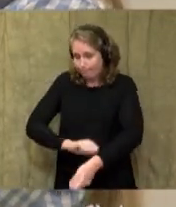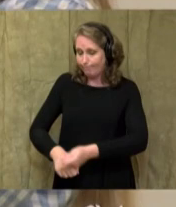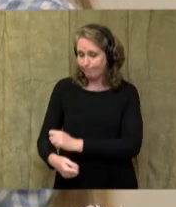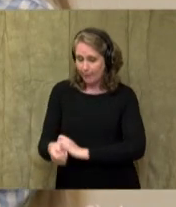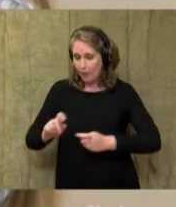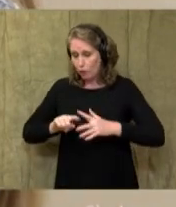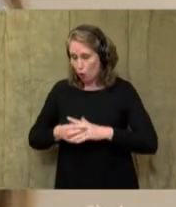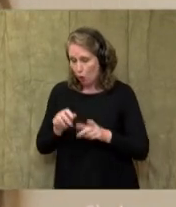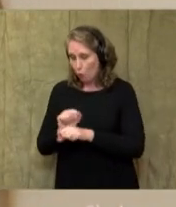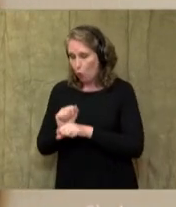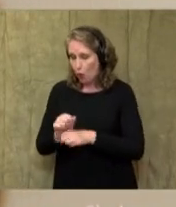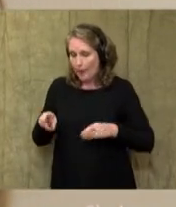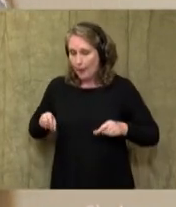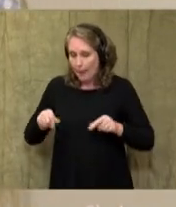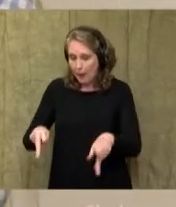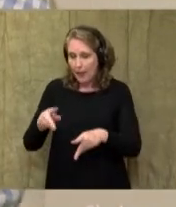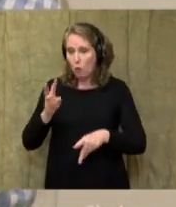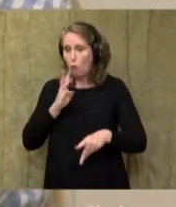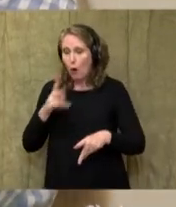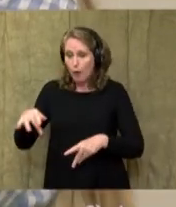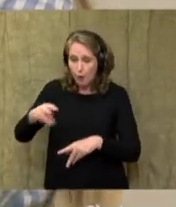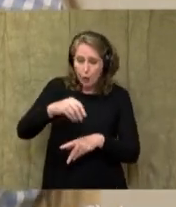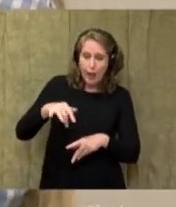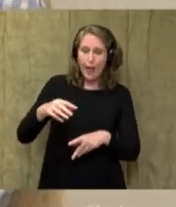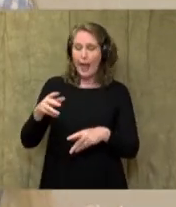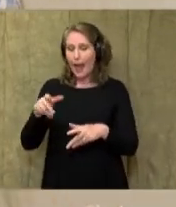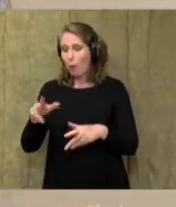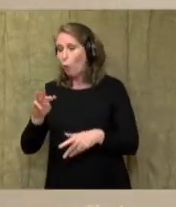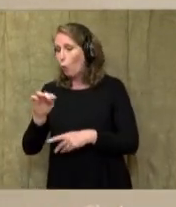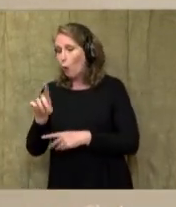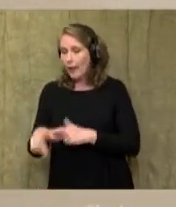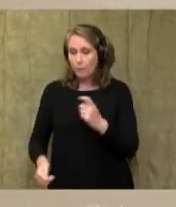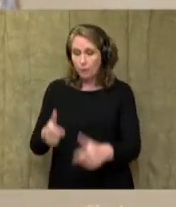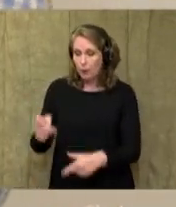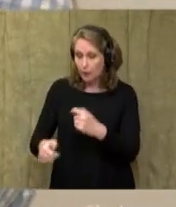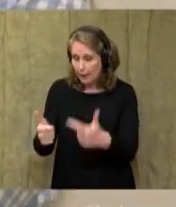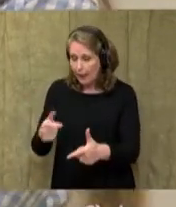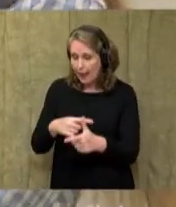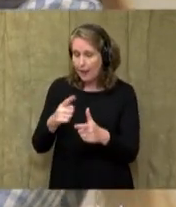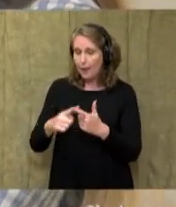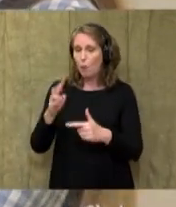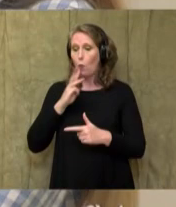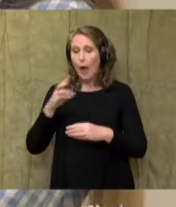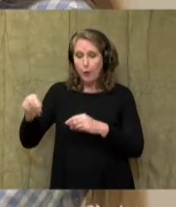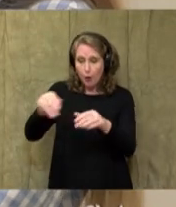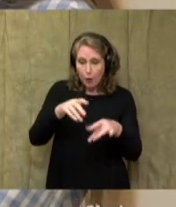They planted, watered, and weeded, then watered and weeded some more.